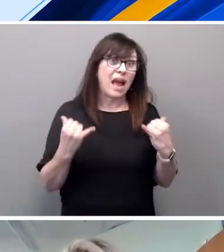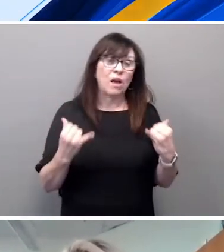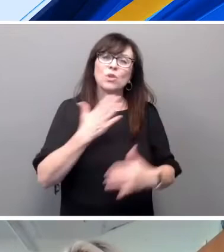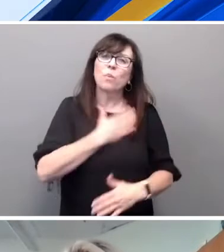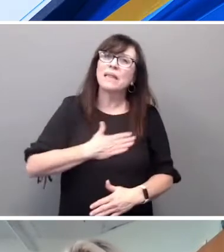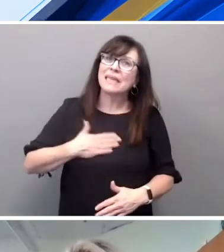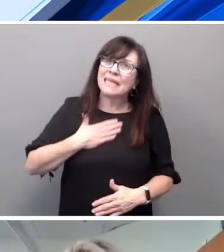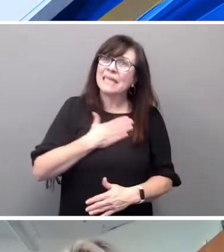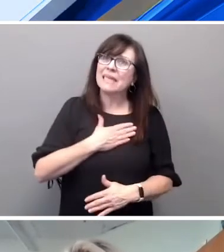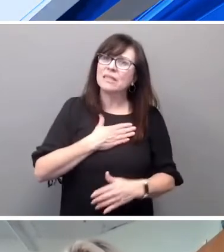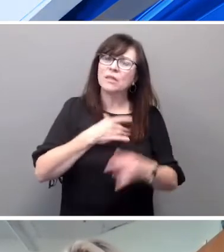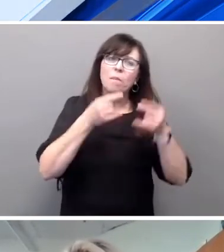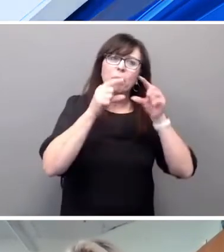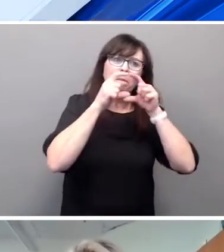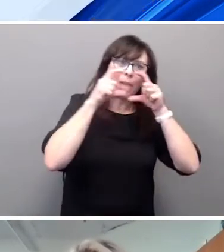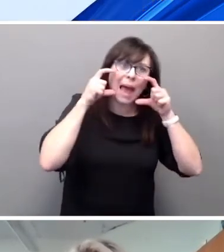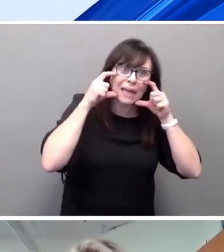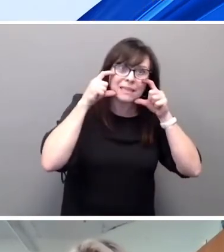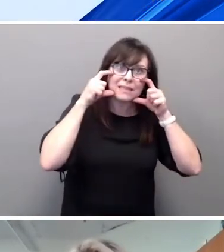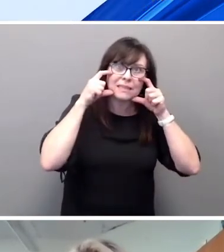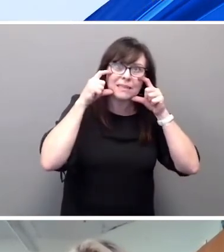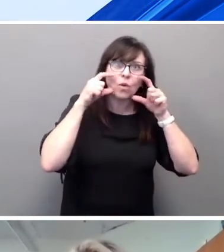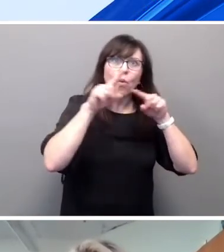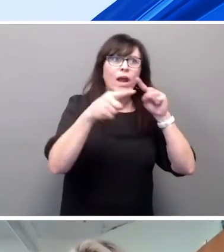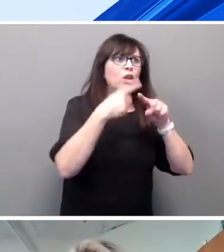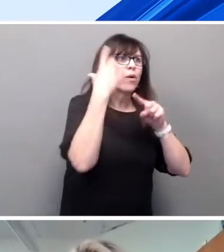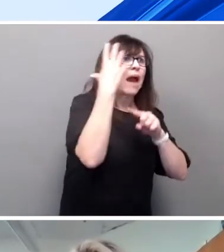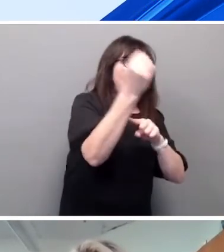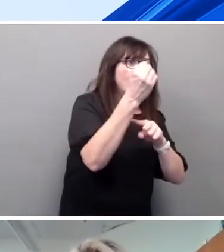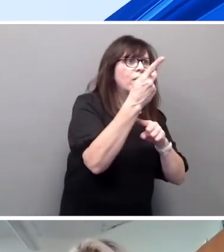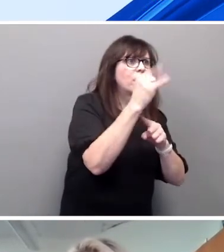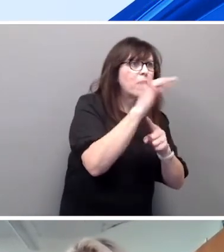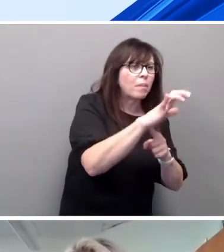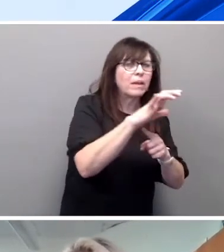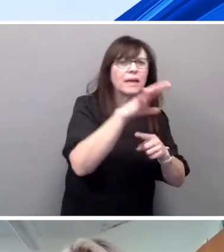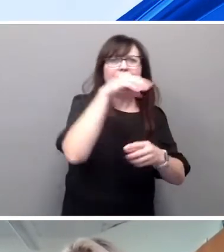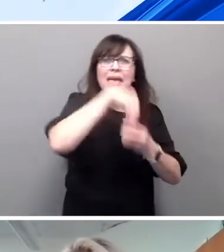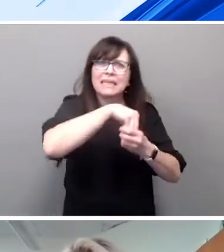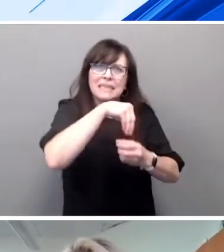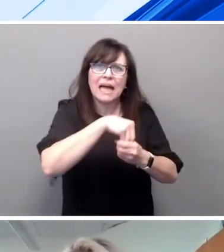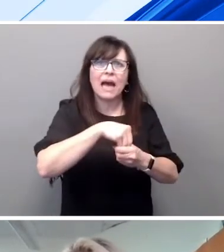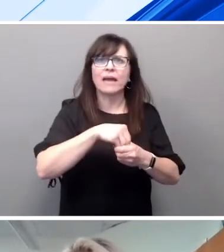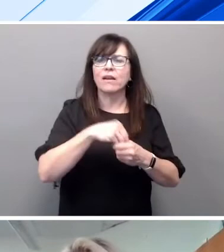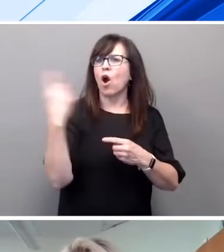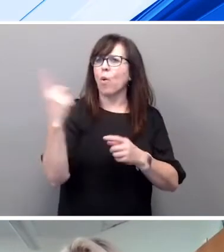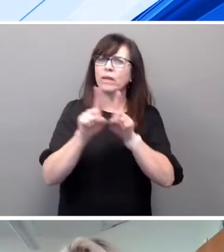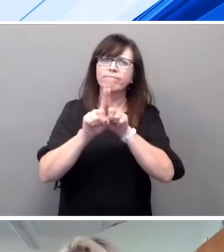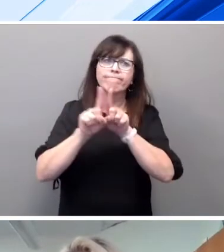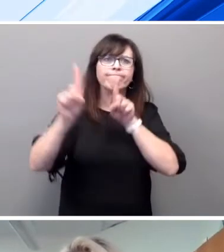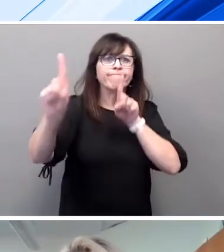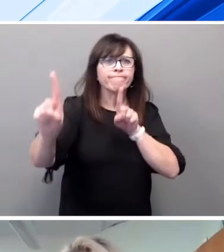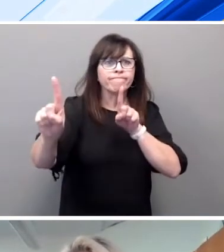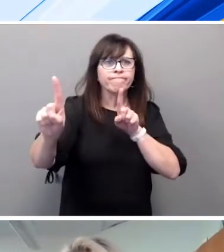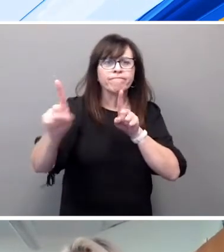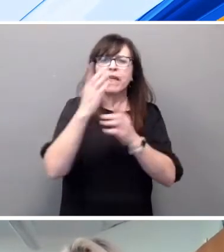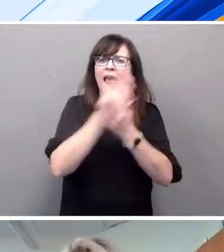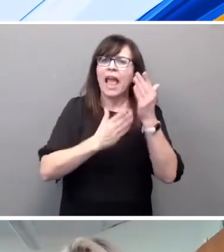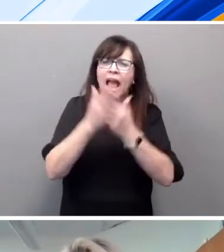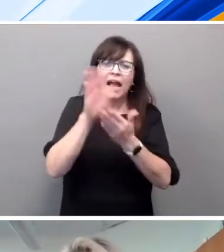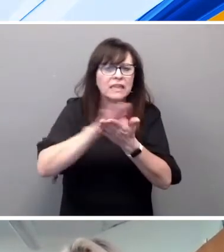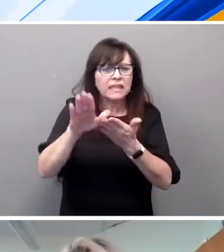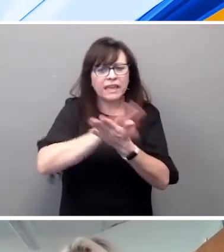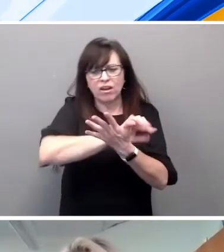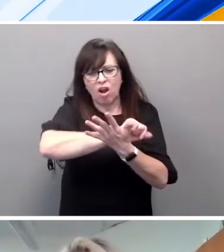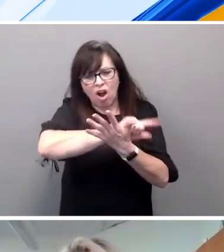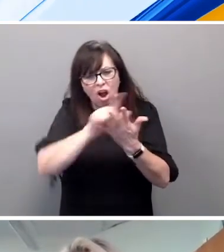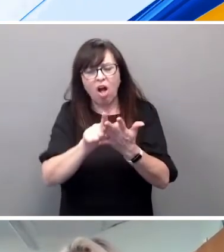please wear your mask in public, indoors. As always, physical distancing, hand hygiene. These things are